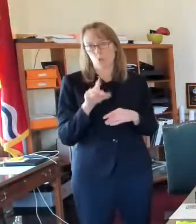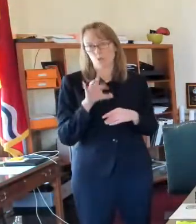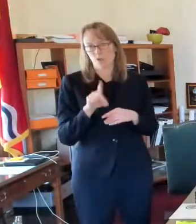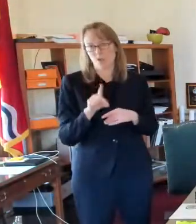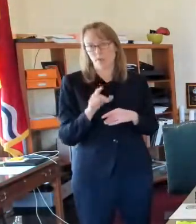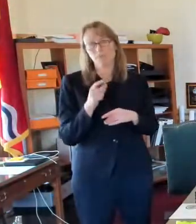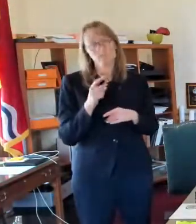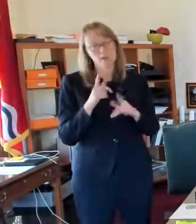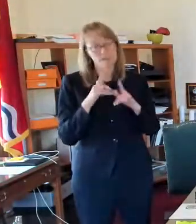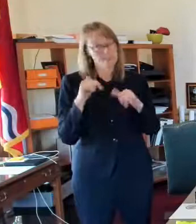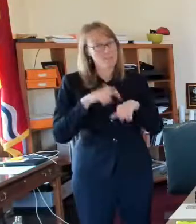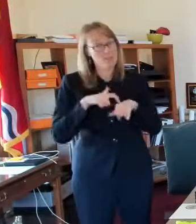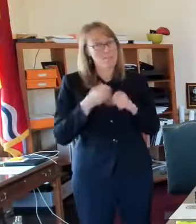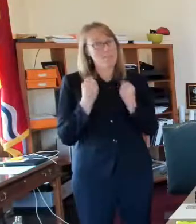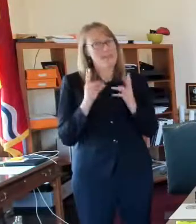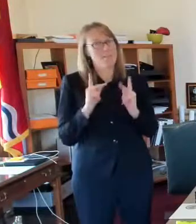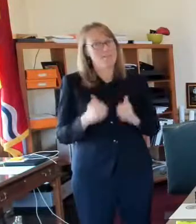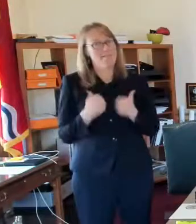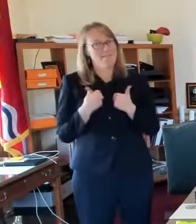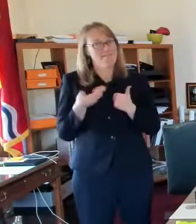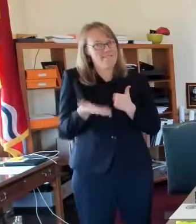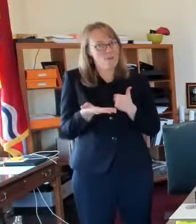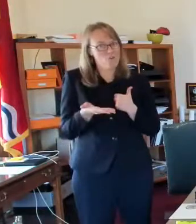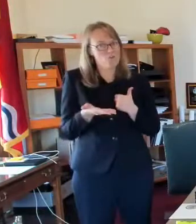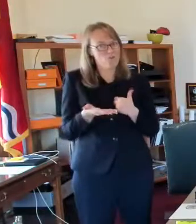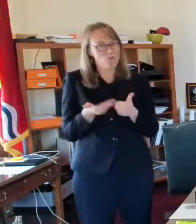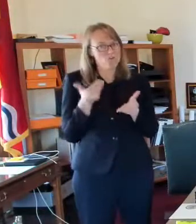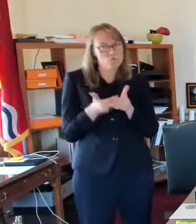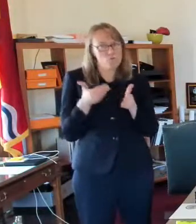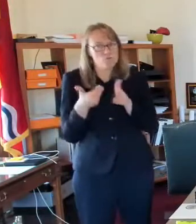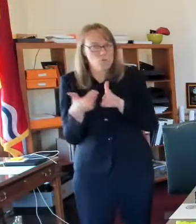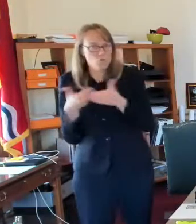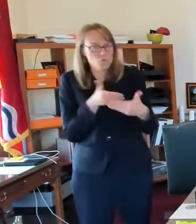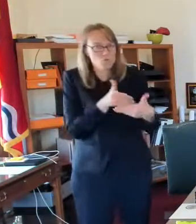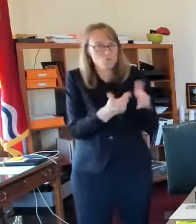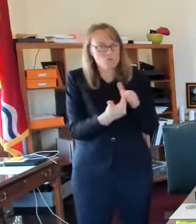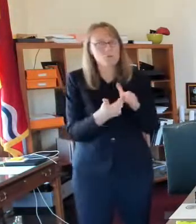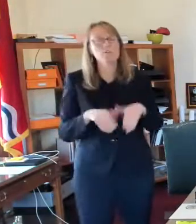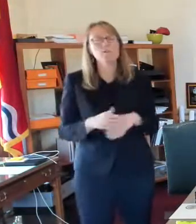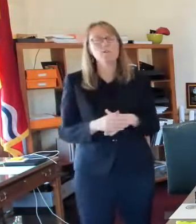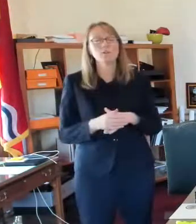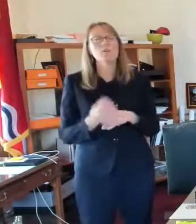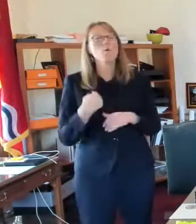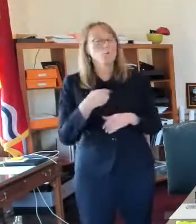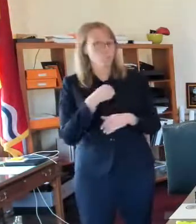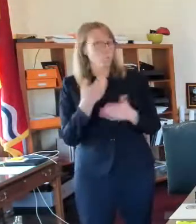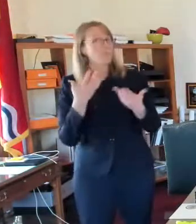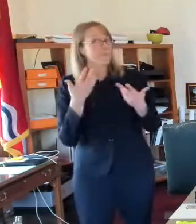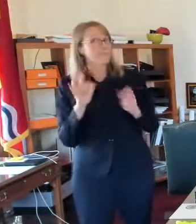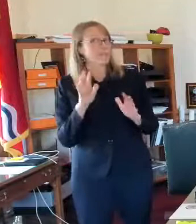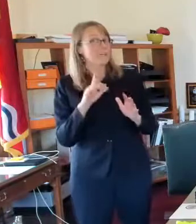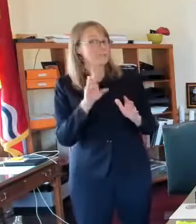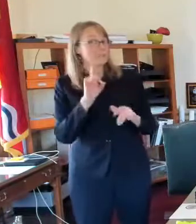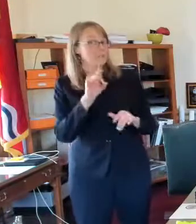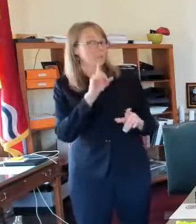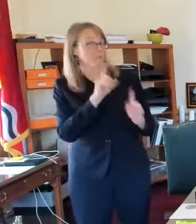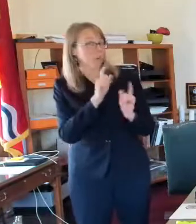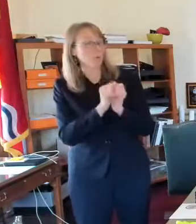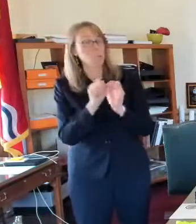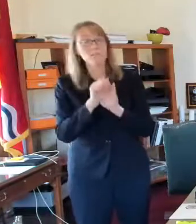you're a regular watcher here, we have teamed with the State Department of